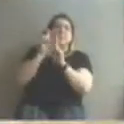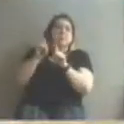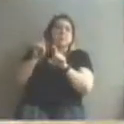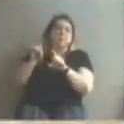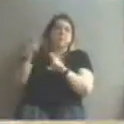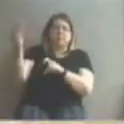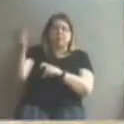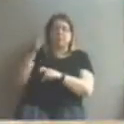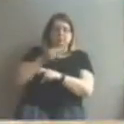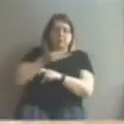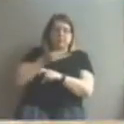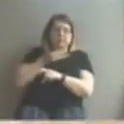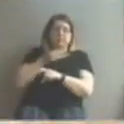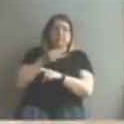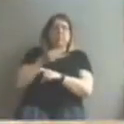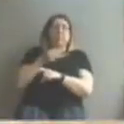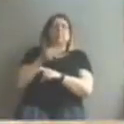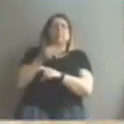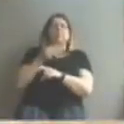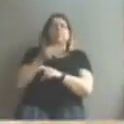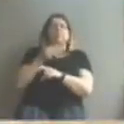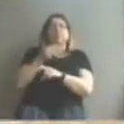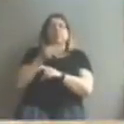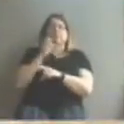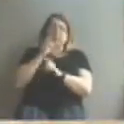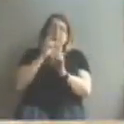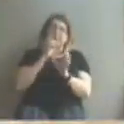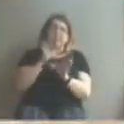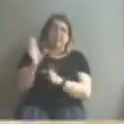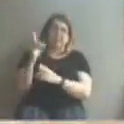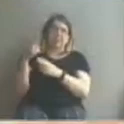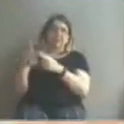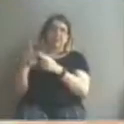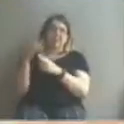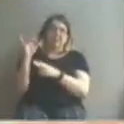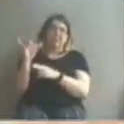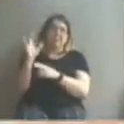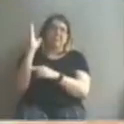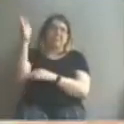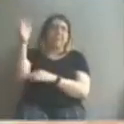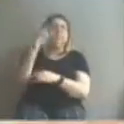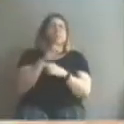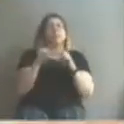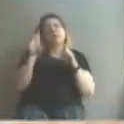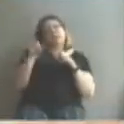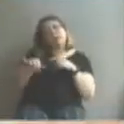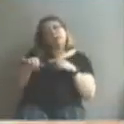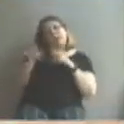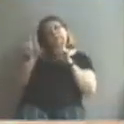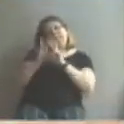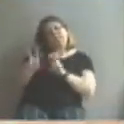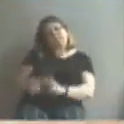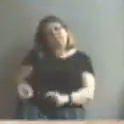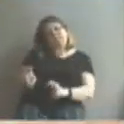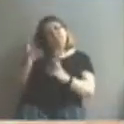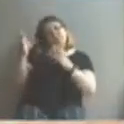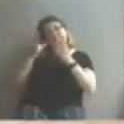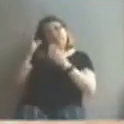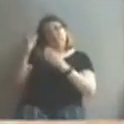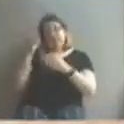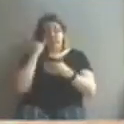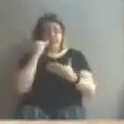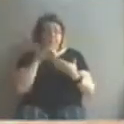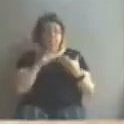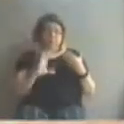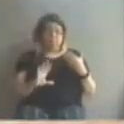come back, what we used to call assessments. I'm not planning on calling them that moving forward, but that service to schools was essentially if they had